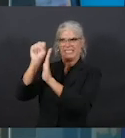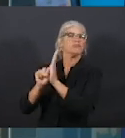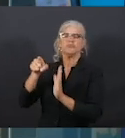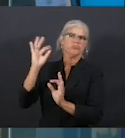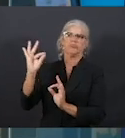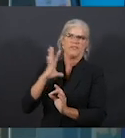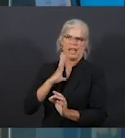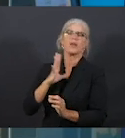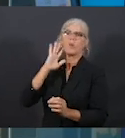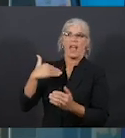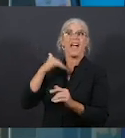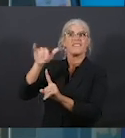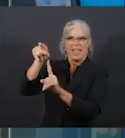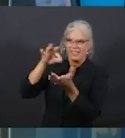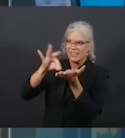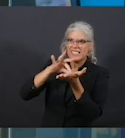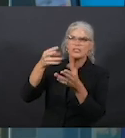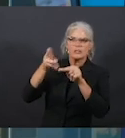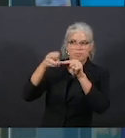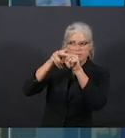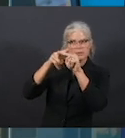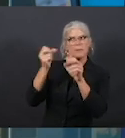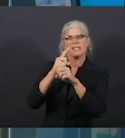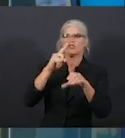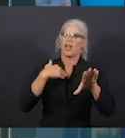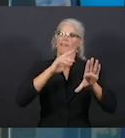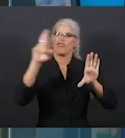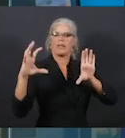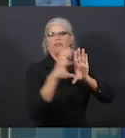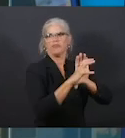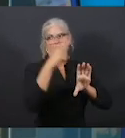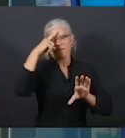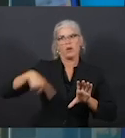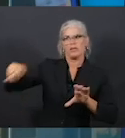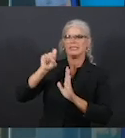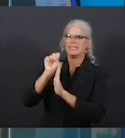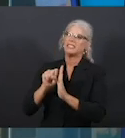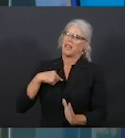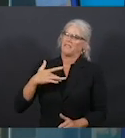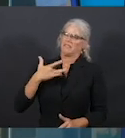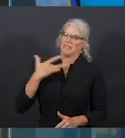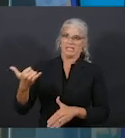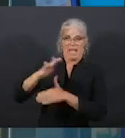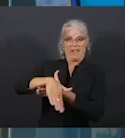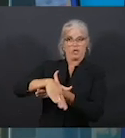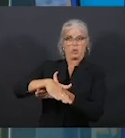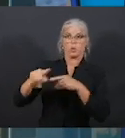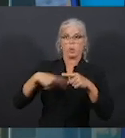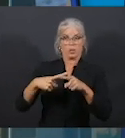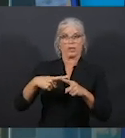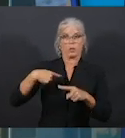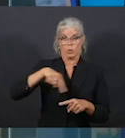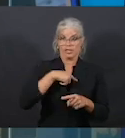some of that inventory back up to where it needs to be for the state. But again, I believe probably this afternoon, Forrest, when we do an update